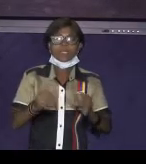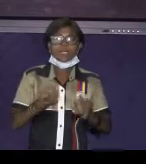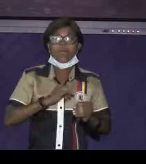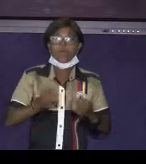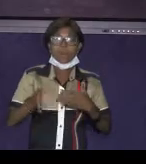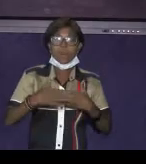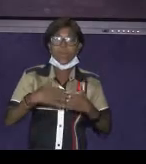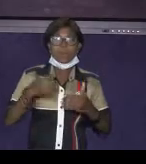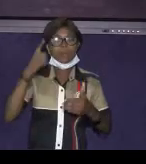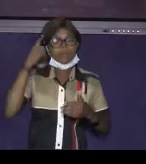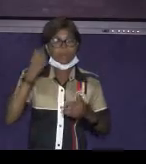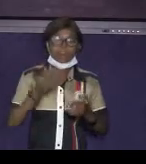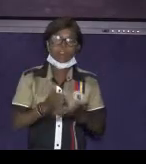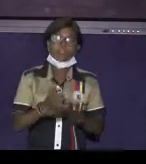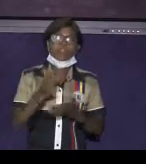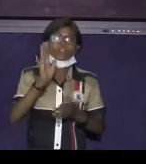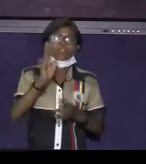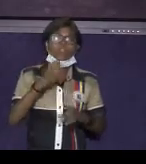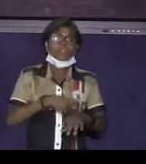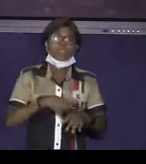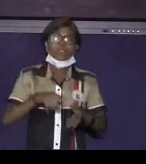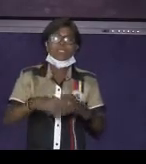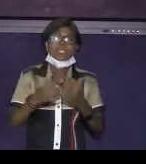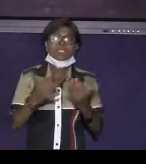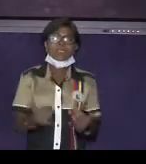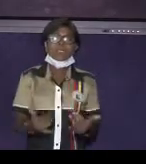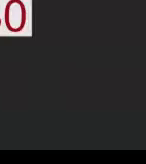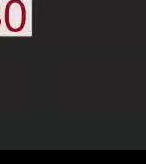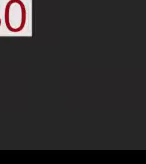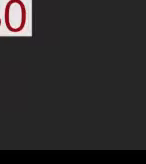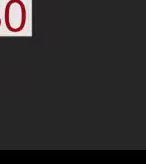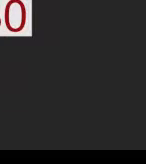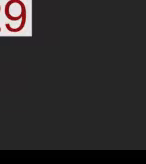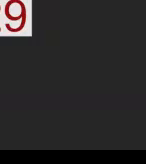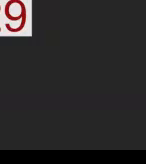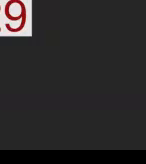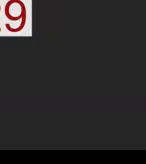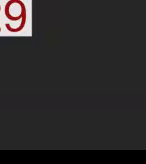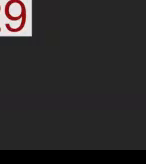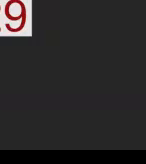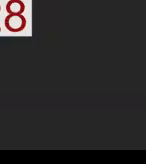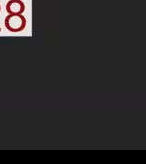sentences. And I'll be back for the correction. Your time starts now.